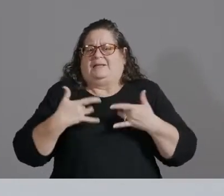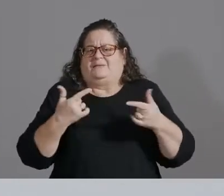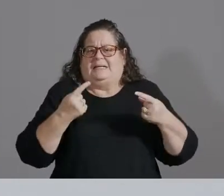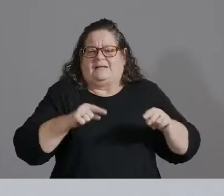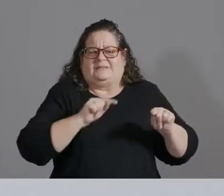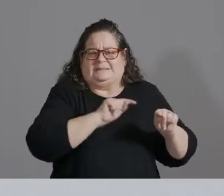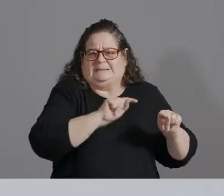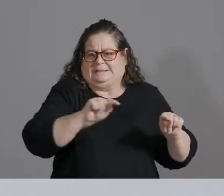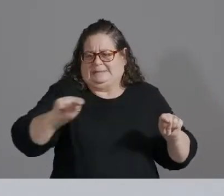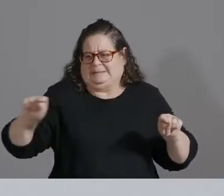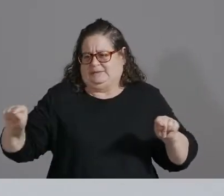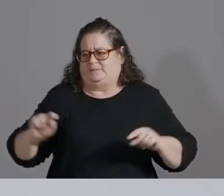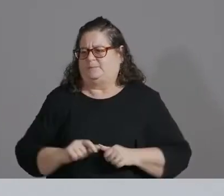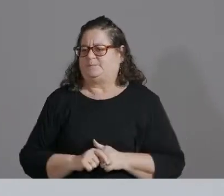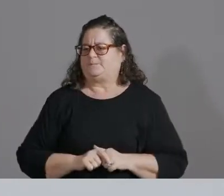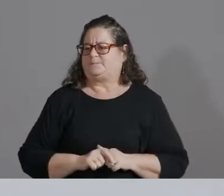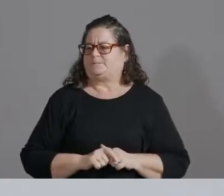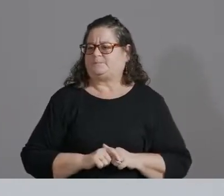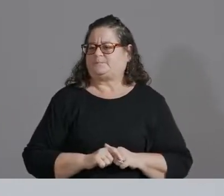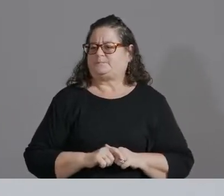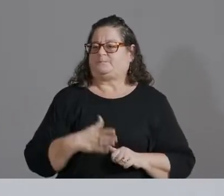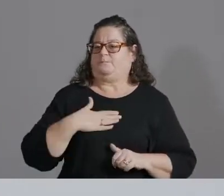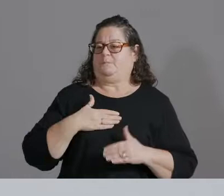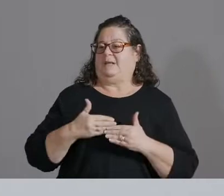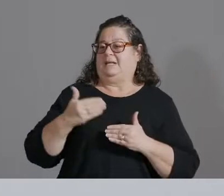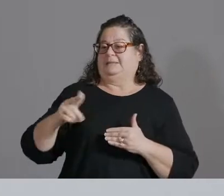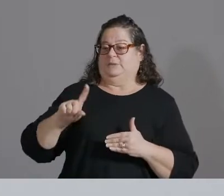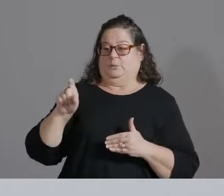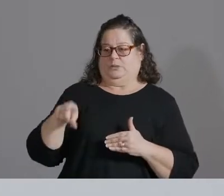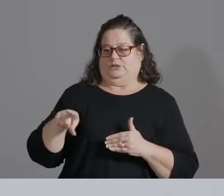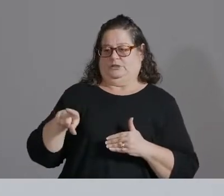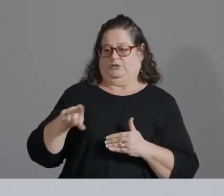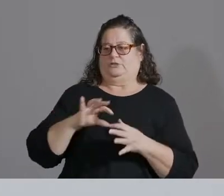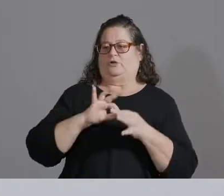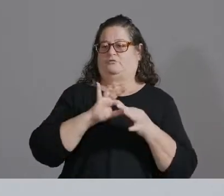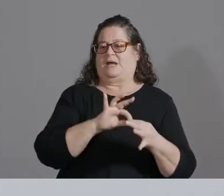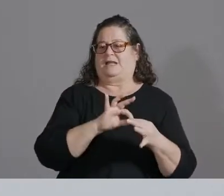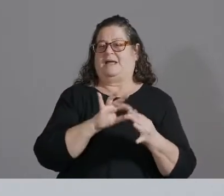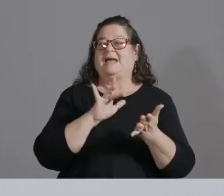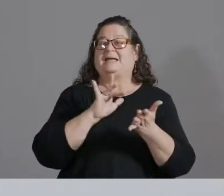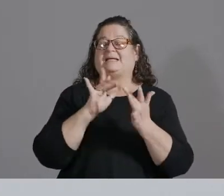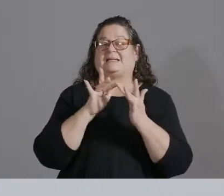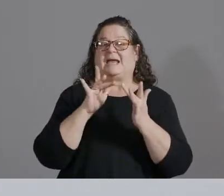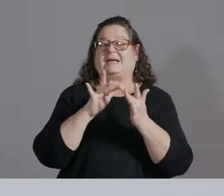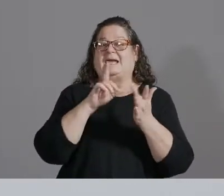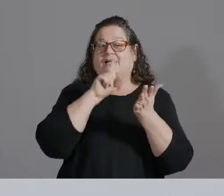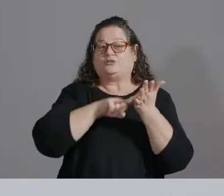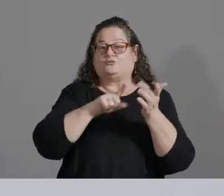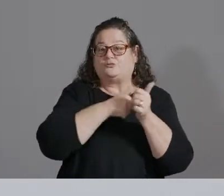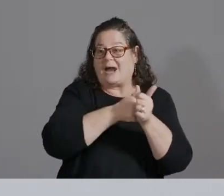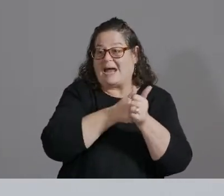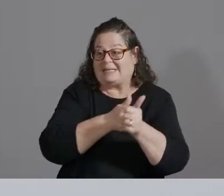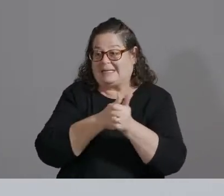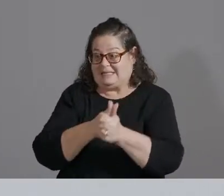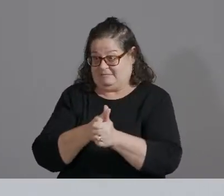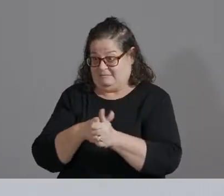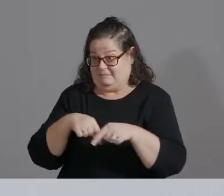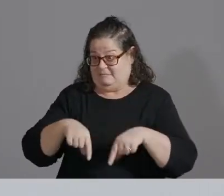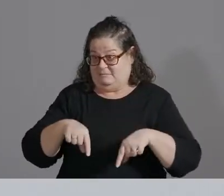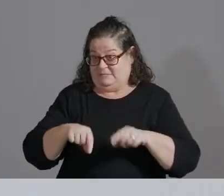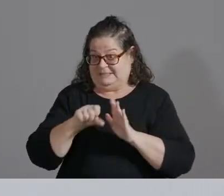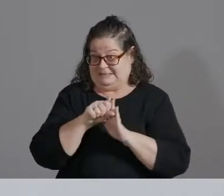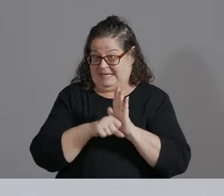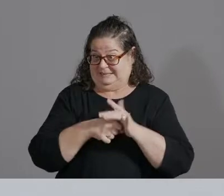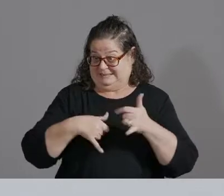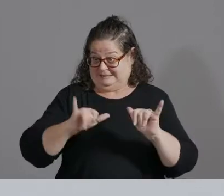still doing contact tracing? How long does it typically take to reach people who've tested positive, or the people who've come into contact with someone who's tested